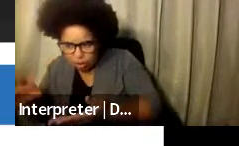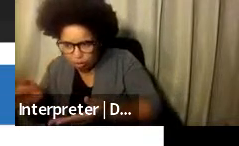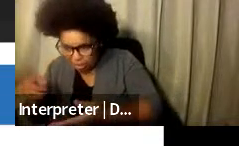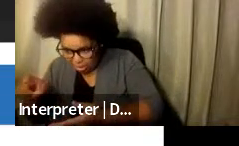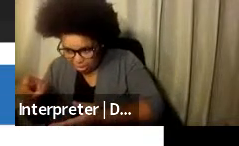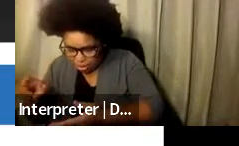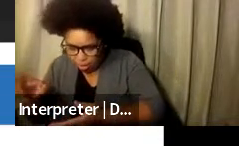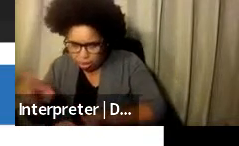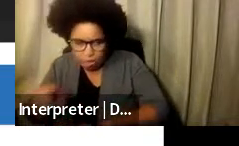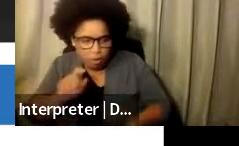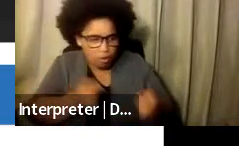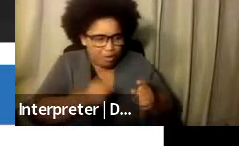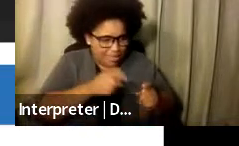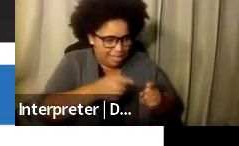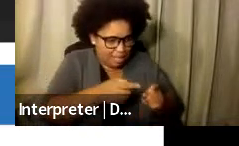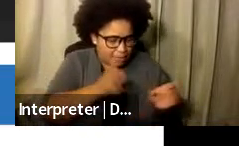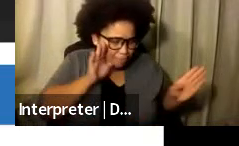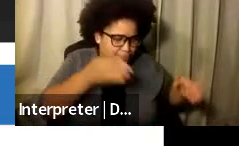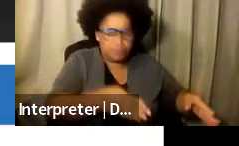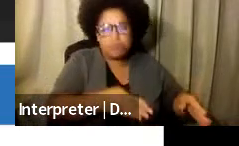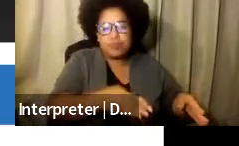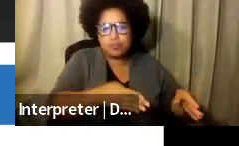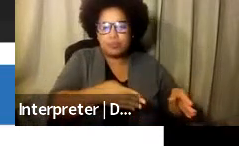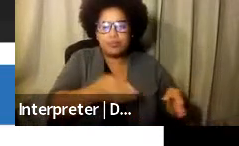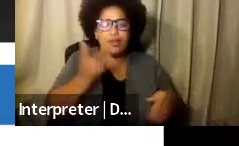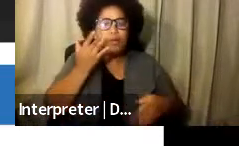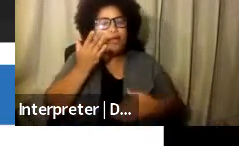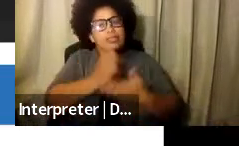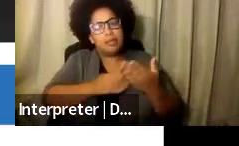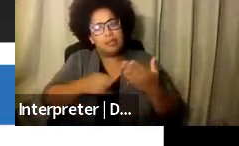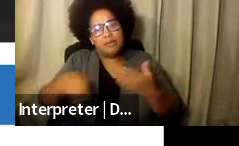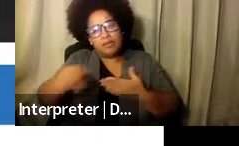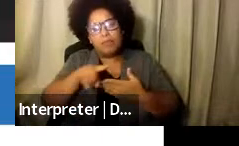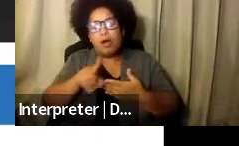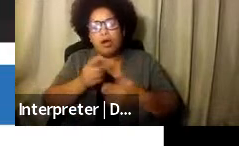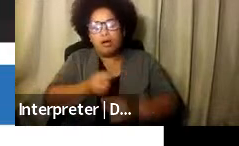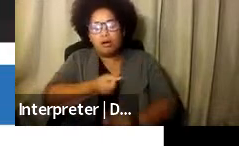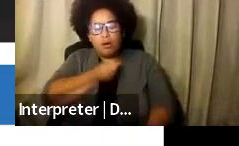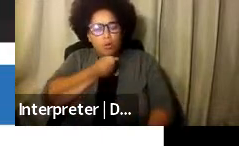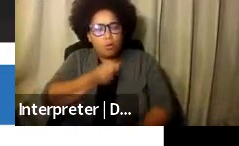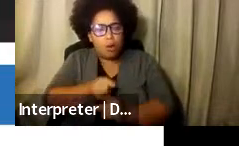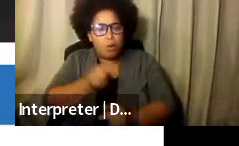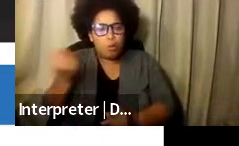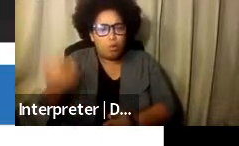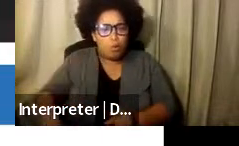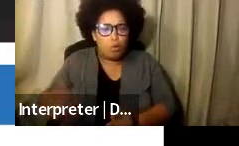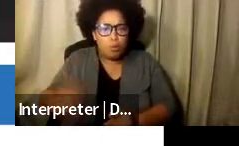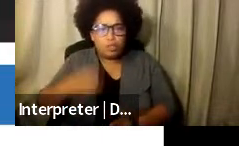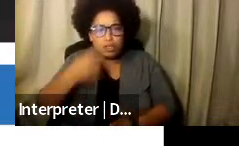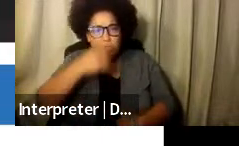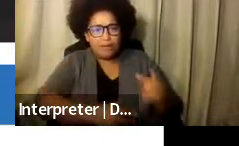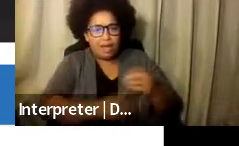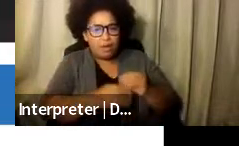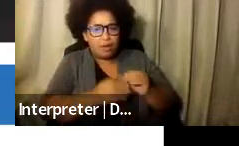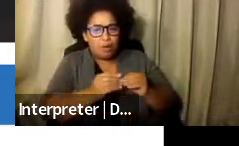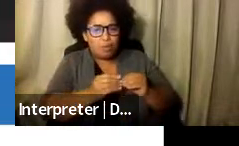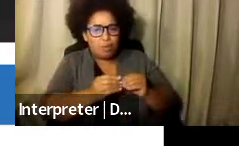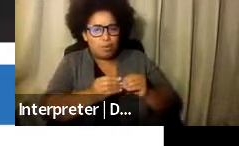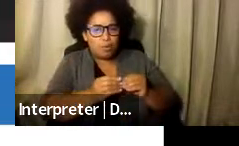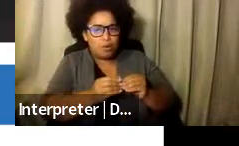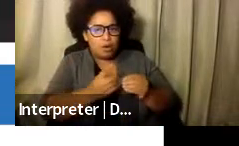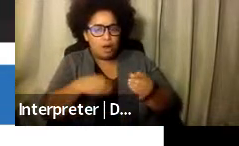really that are being hit the hardest by this disease. Can I add one more thing, Julie, about